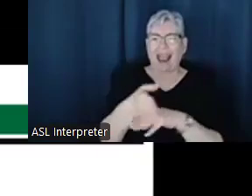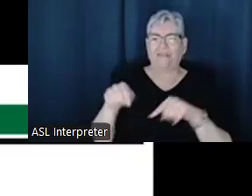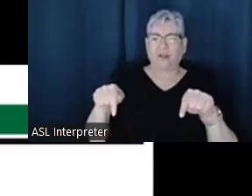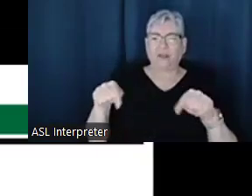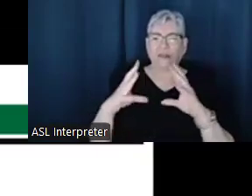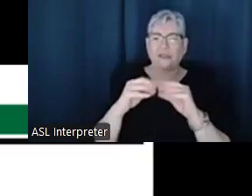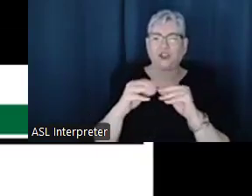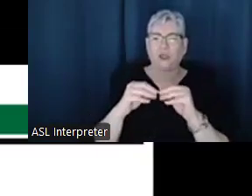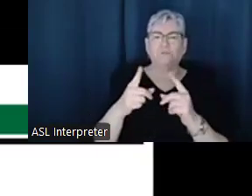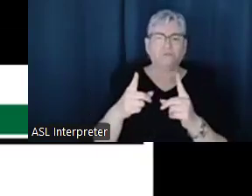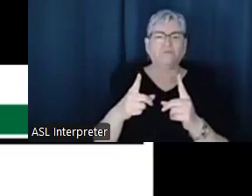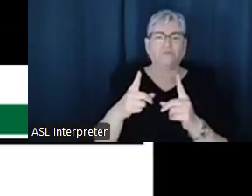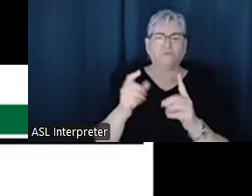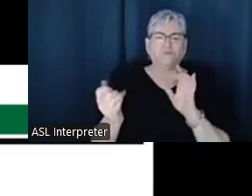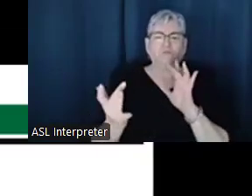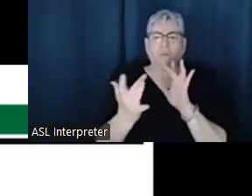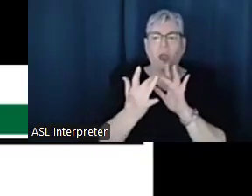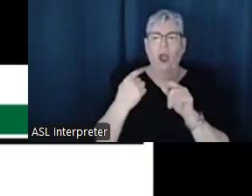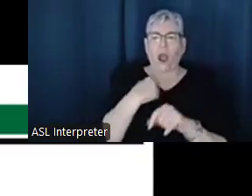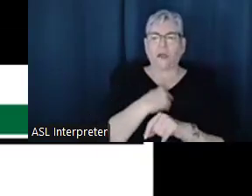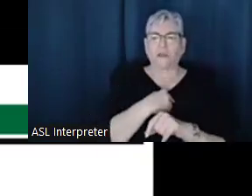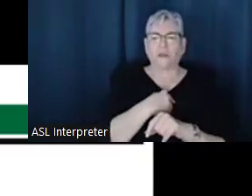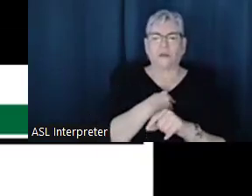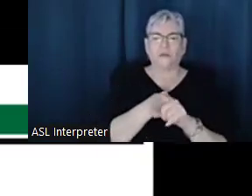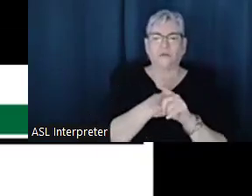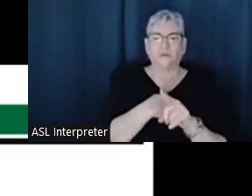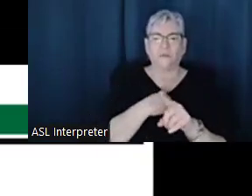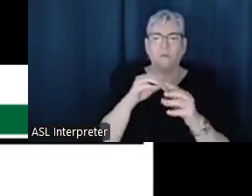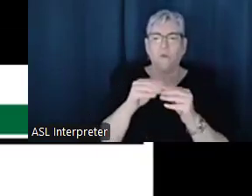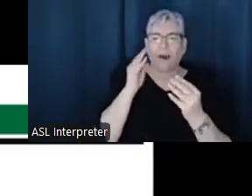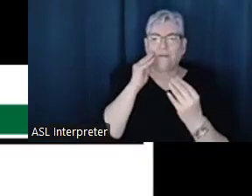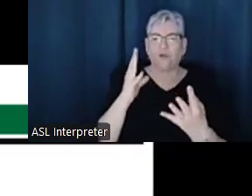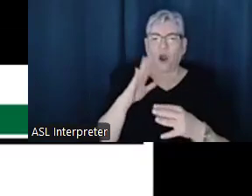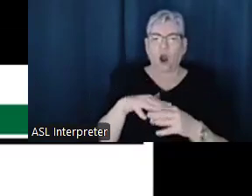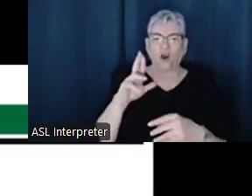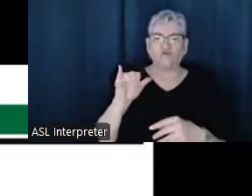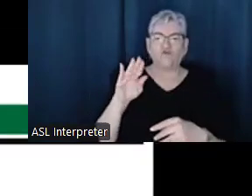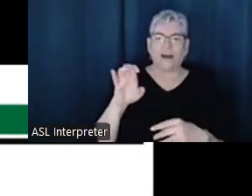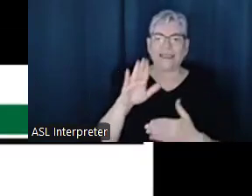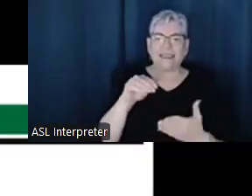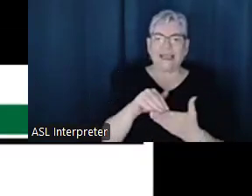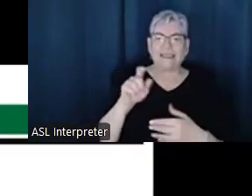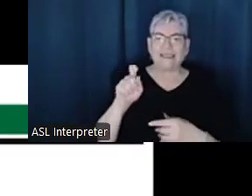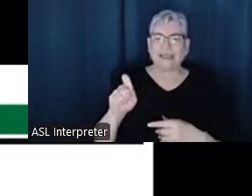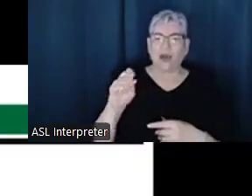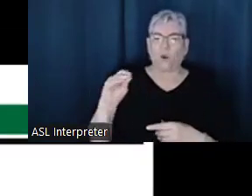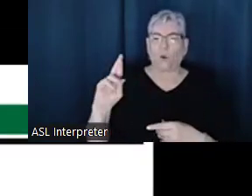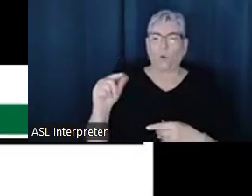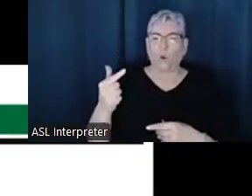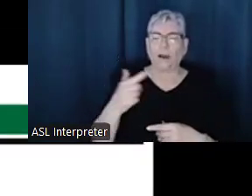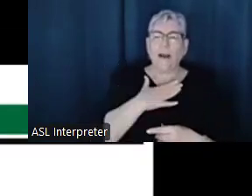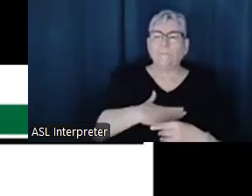can contact us. There's a get more information on the raisecenter.org, and we ask you to please fill out